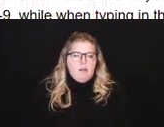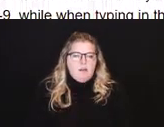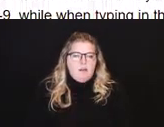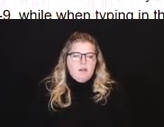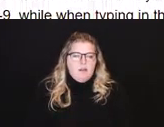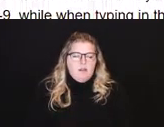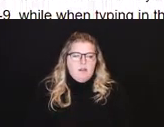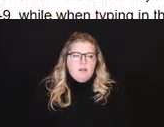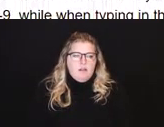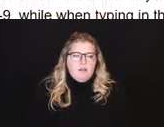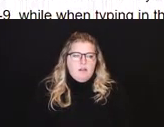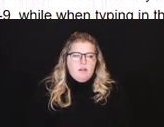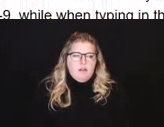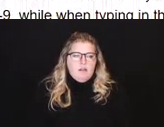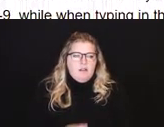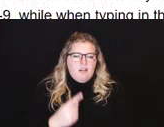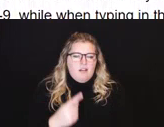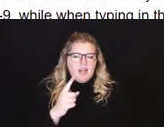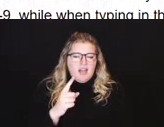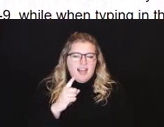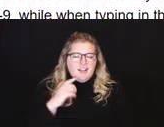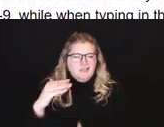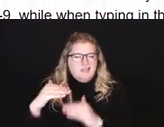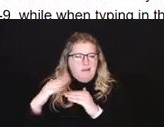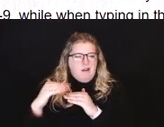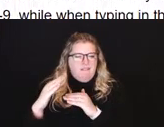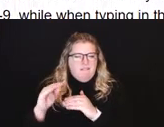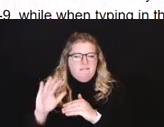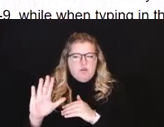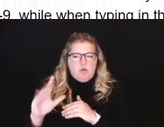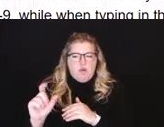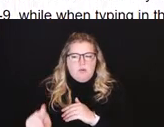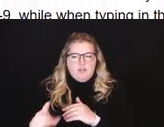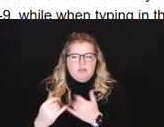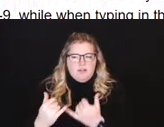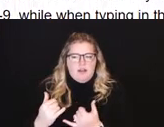So it's just right above, thank you for the question, it's just right above your question in chat.